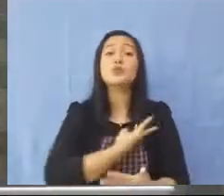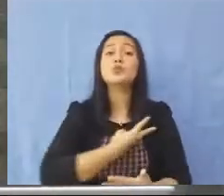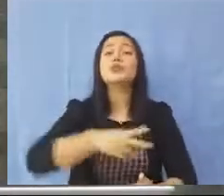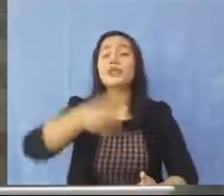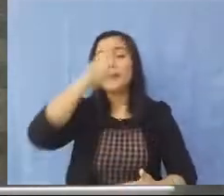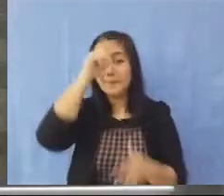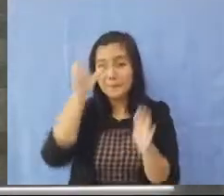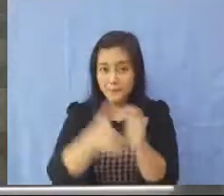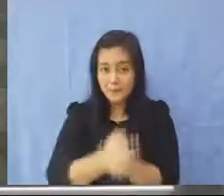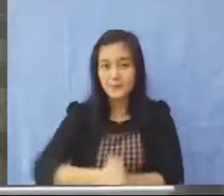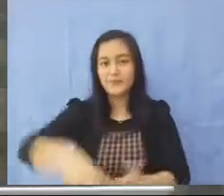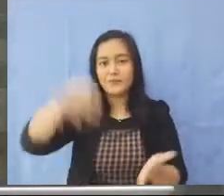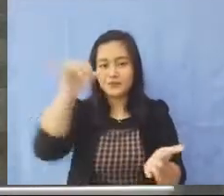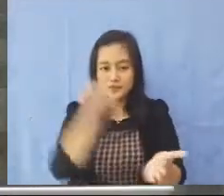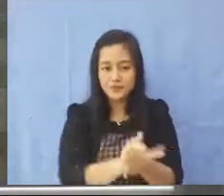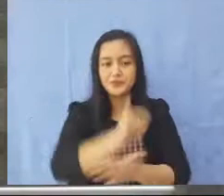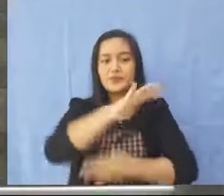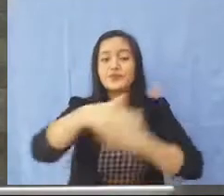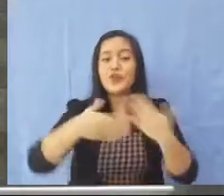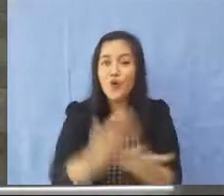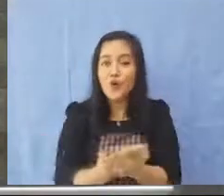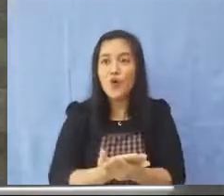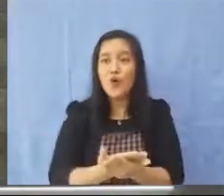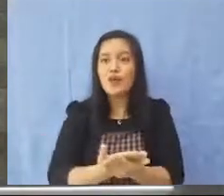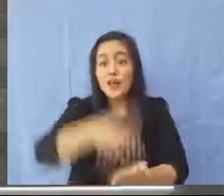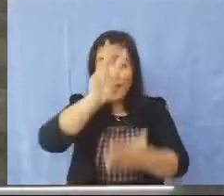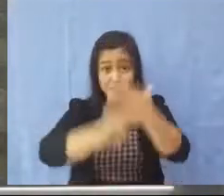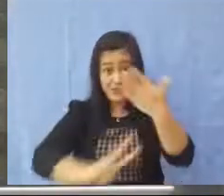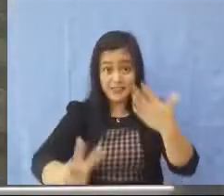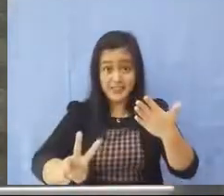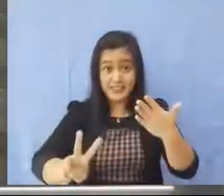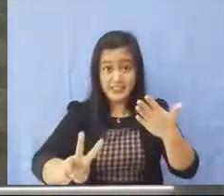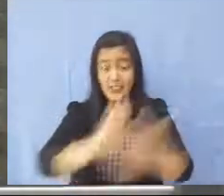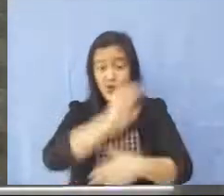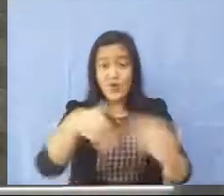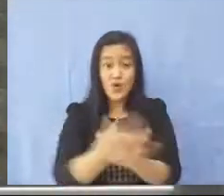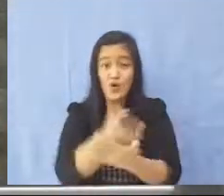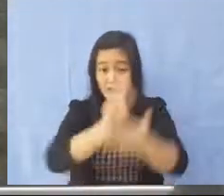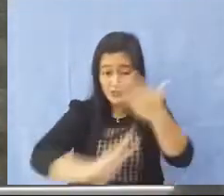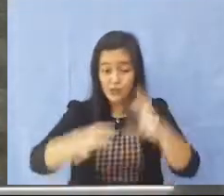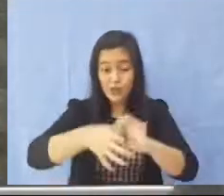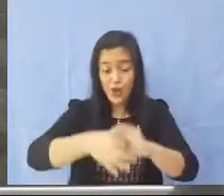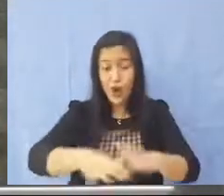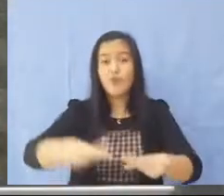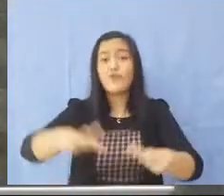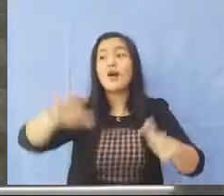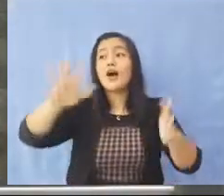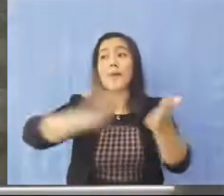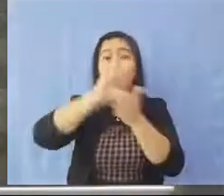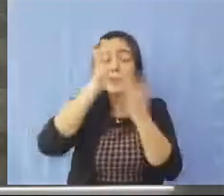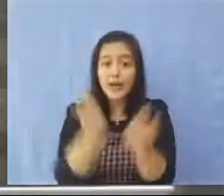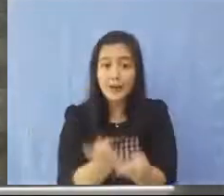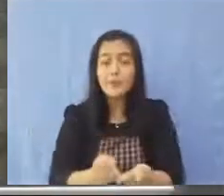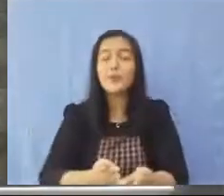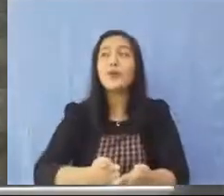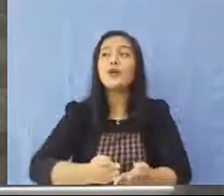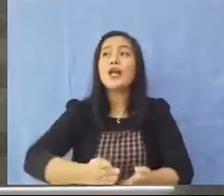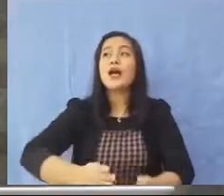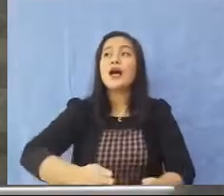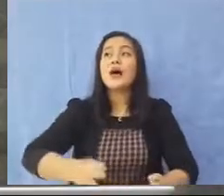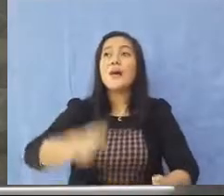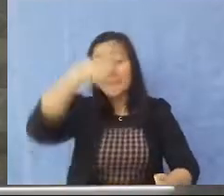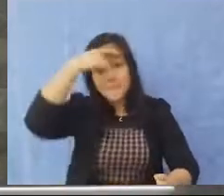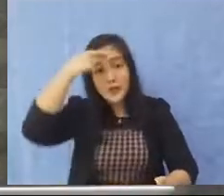is given by inspiration of God. Kaya po naniniwala tayo na ang salita ng Diyos ay buhay. It is because of the reason that